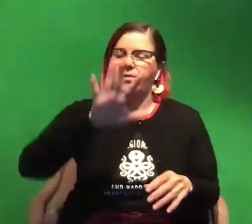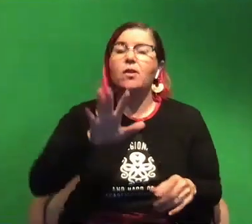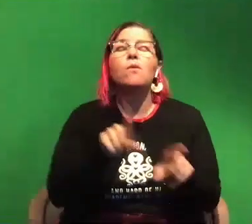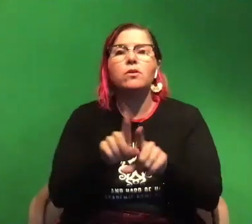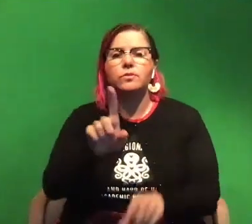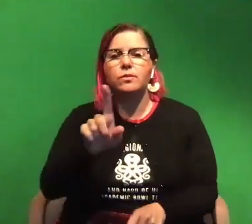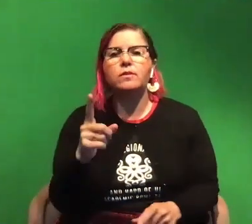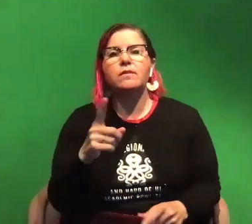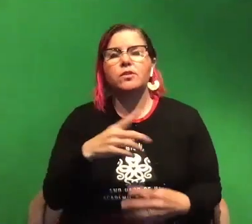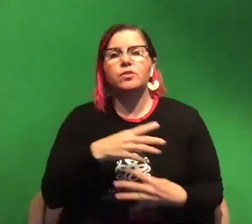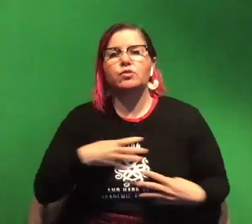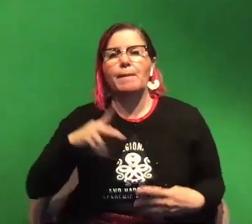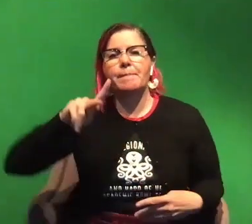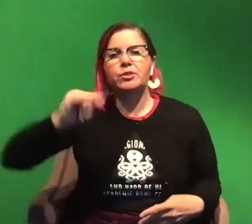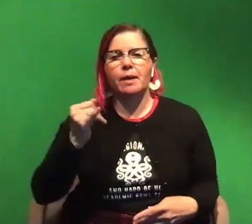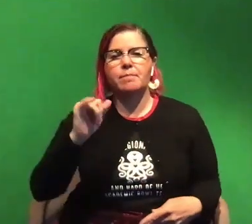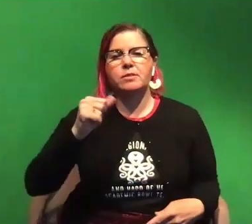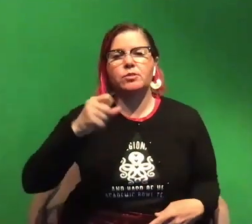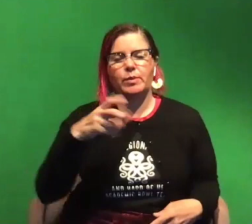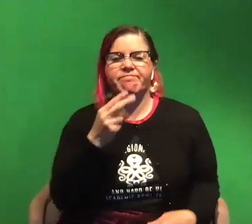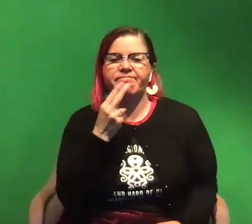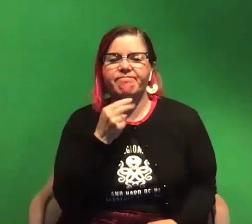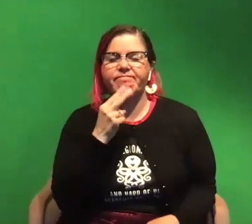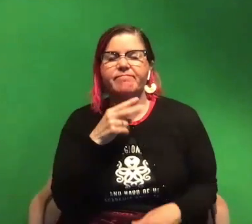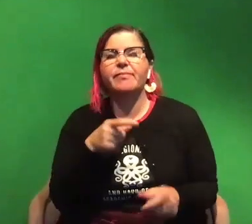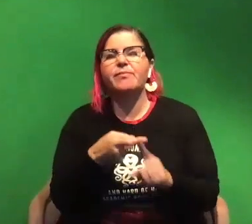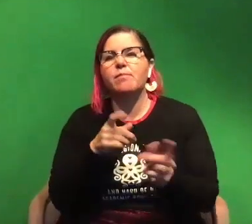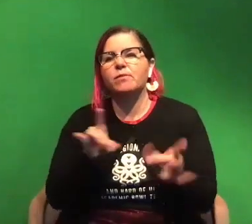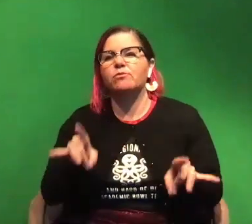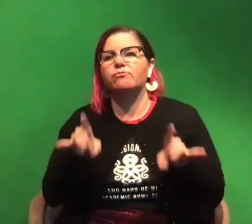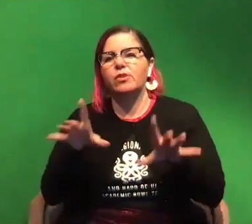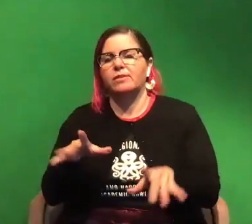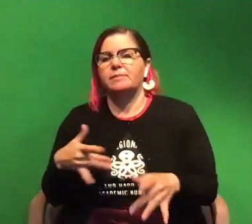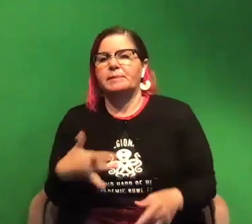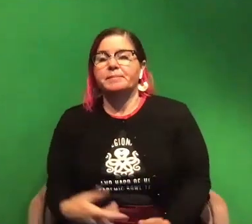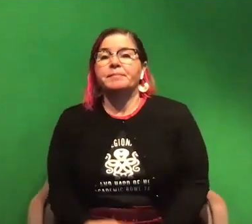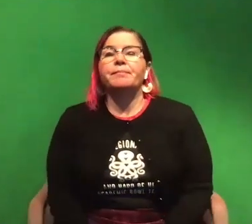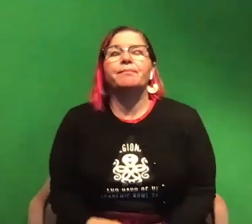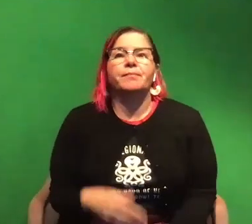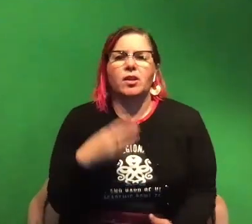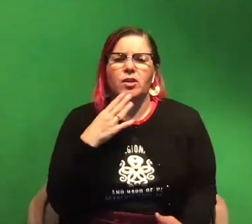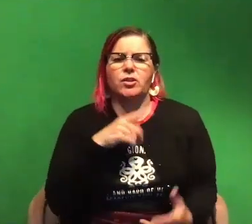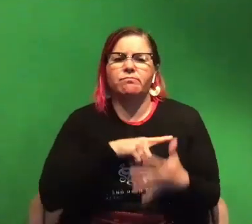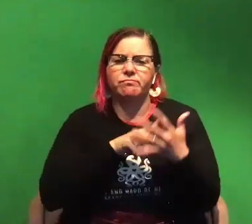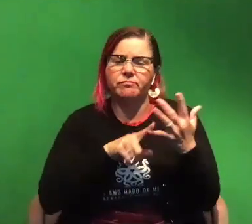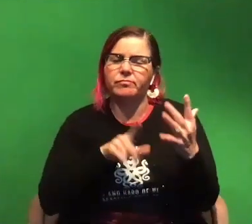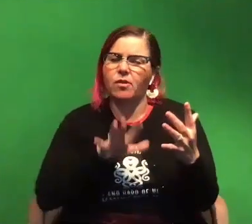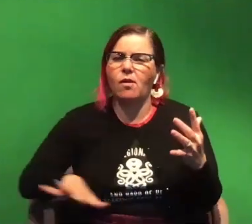striped pajama squids, which are a cute little species native to Australia. So we've got a good group from around the world,